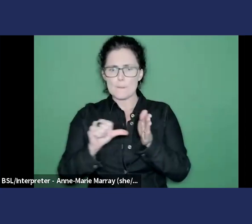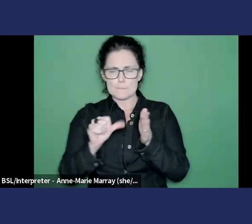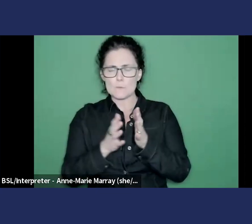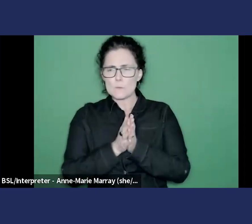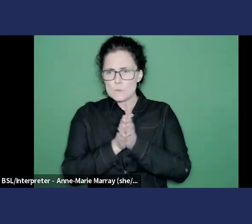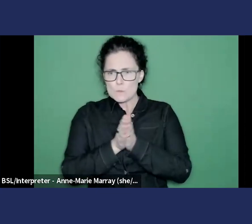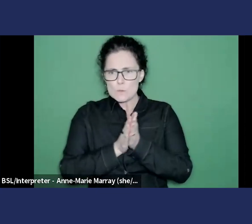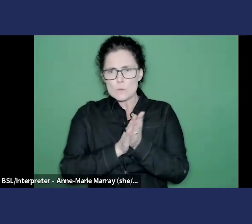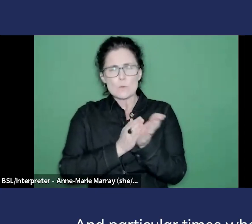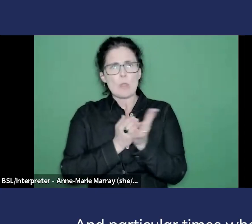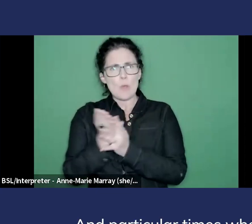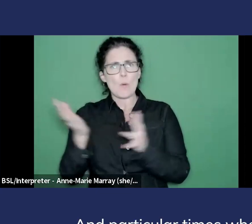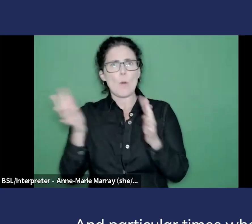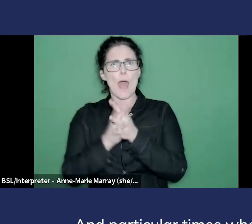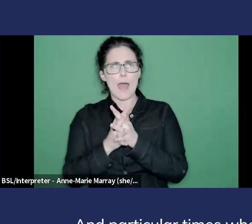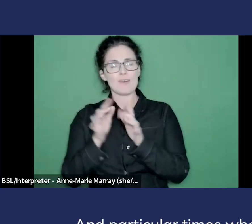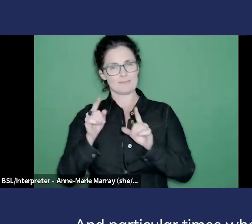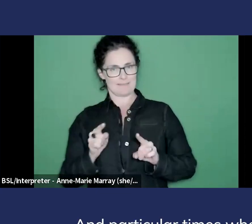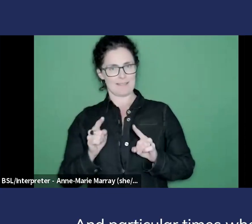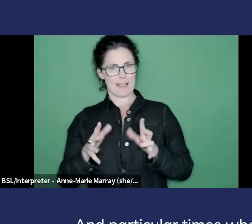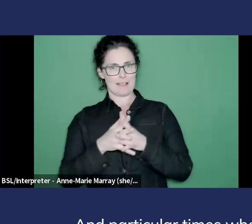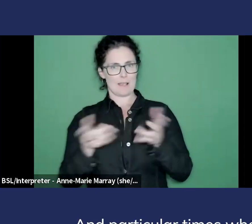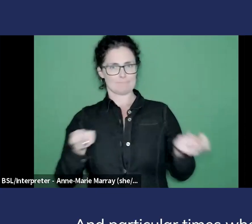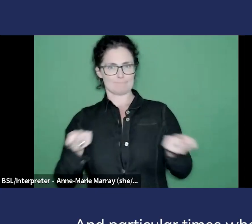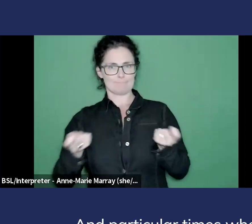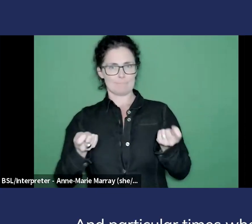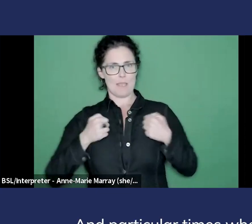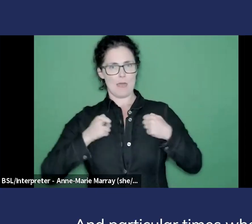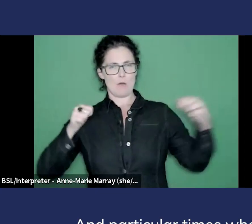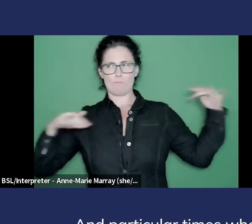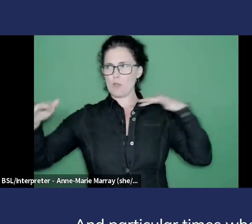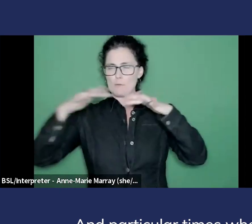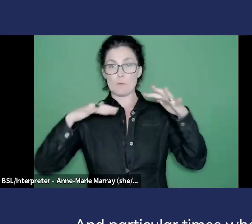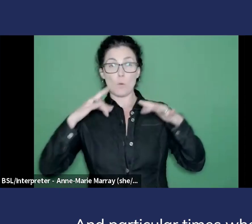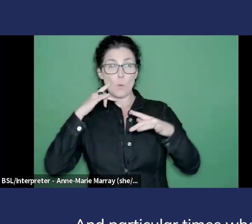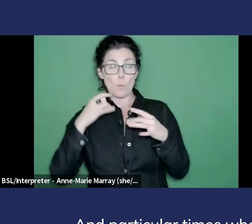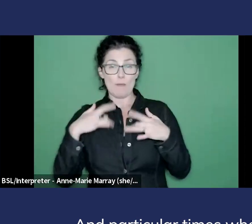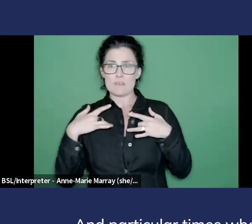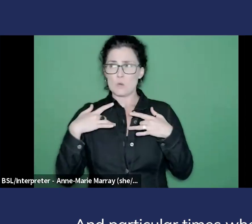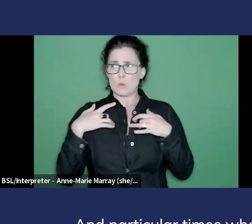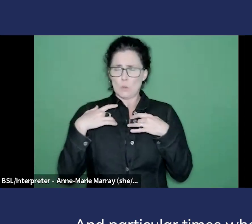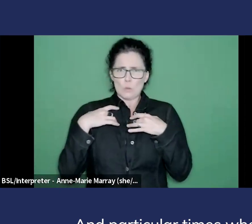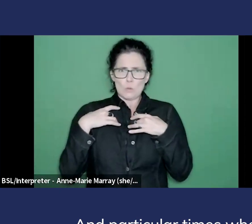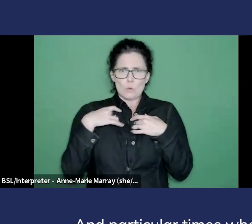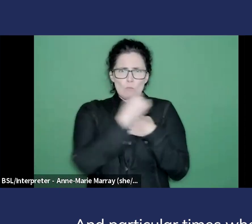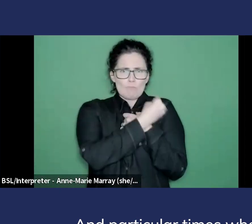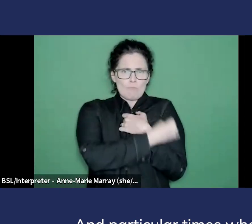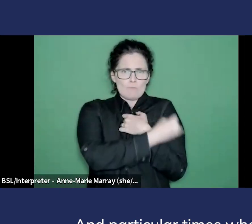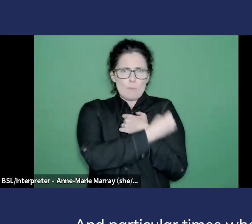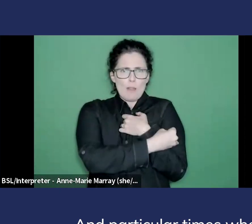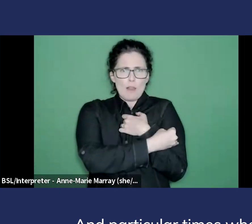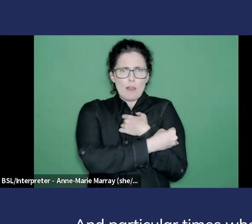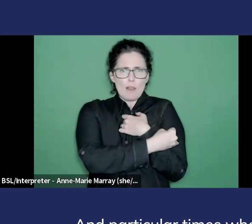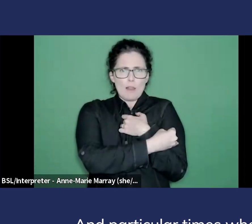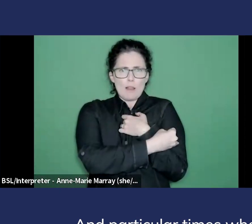elements of our environment. And particular times where we feel most vulnerable as we go about